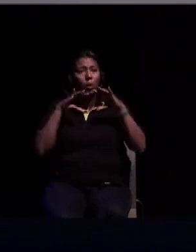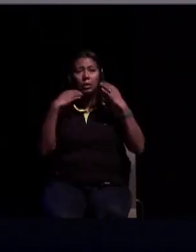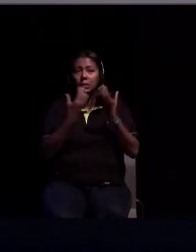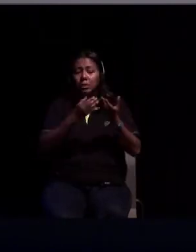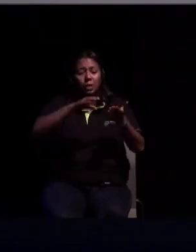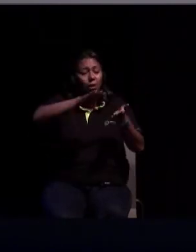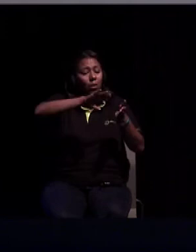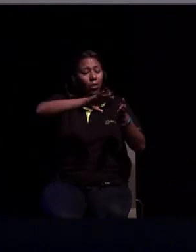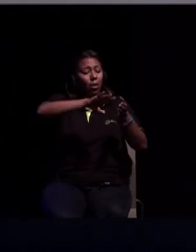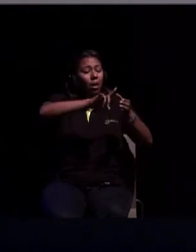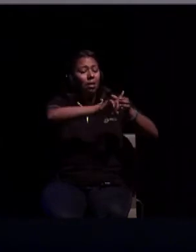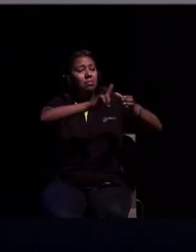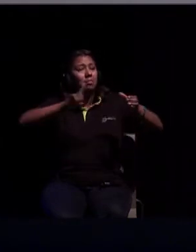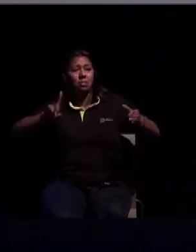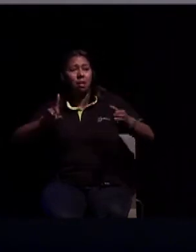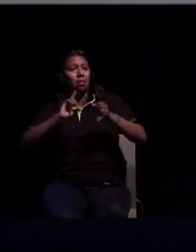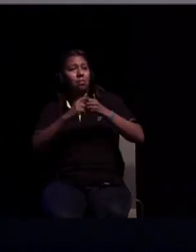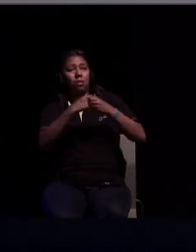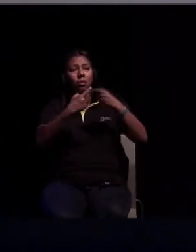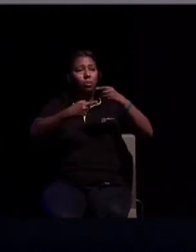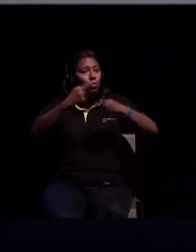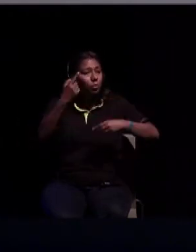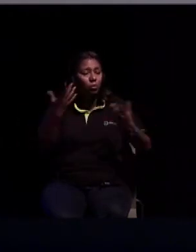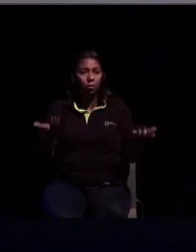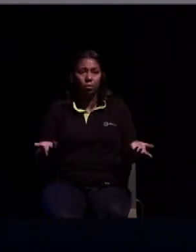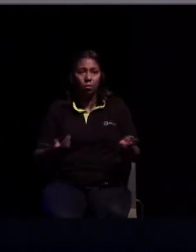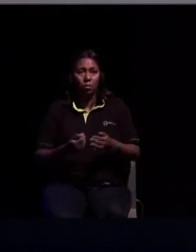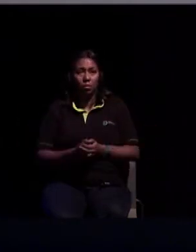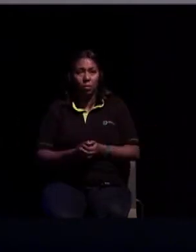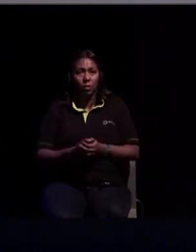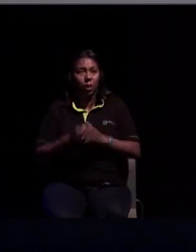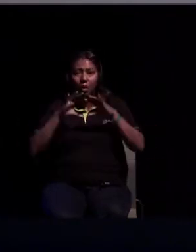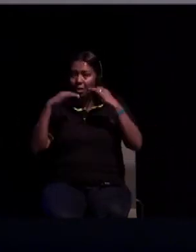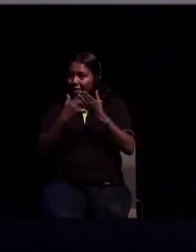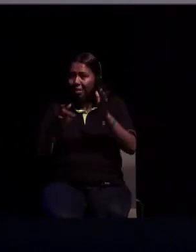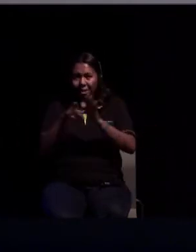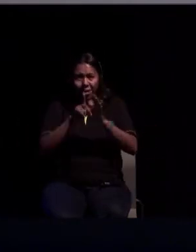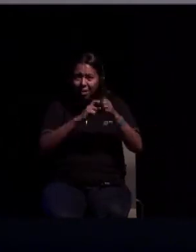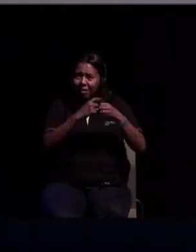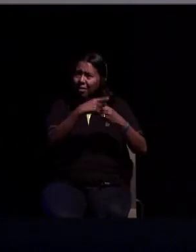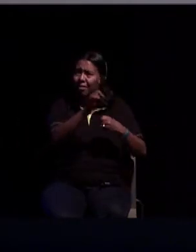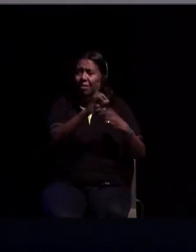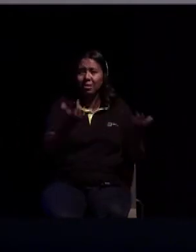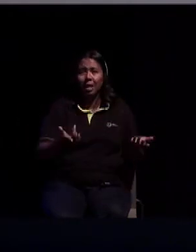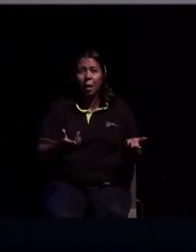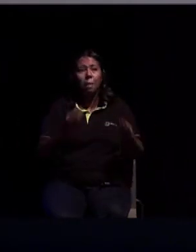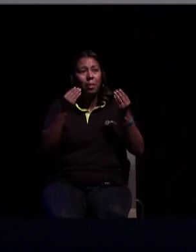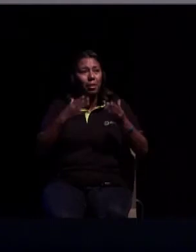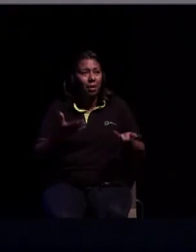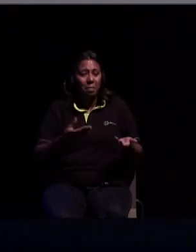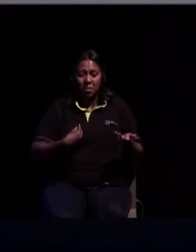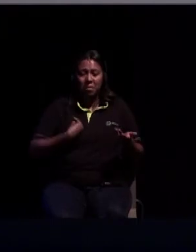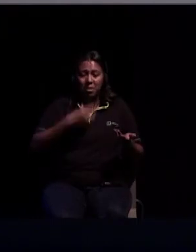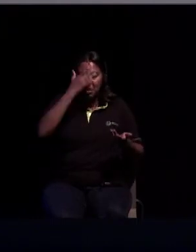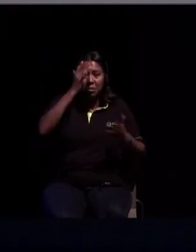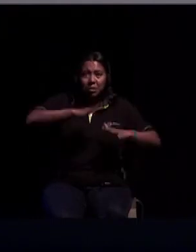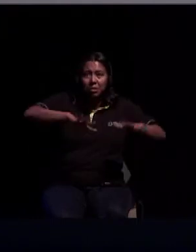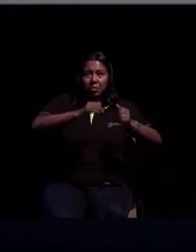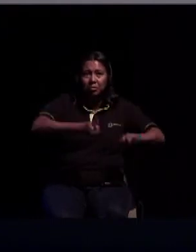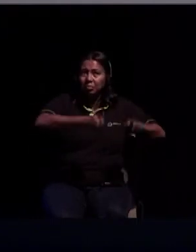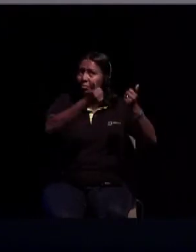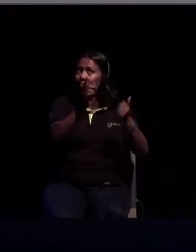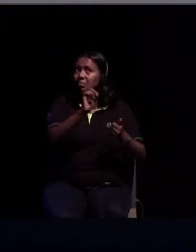not a typical UN organization which is about improving the lives of people. It's a business industry lobby